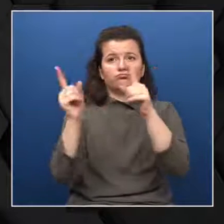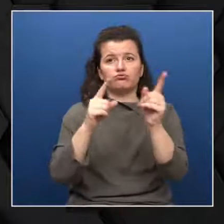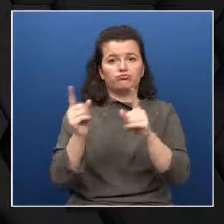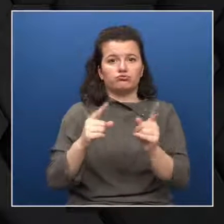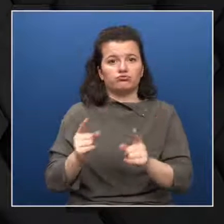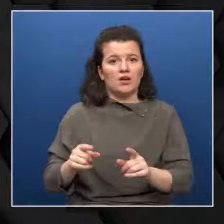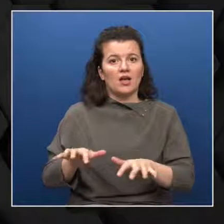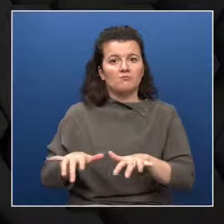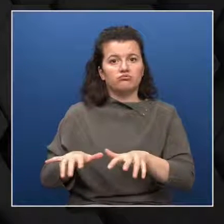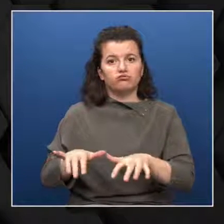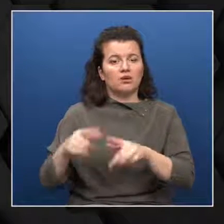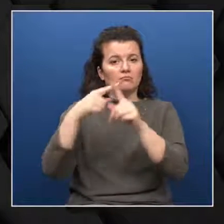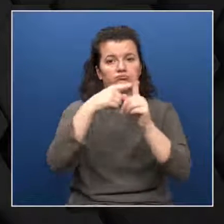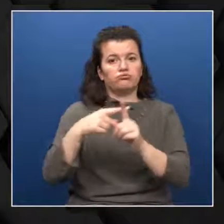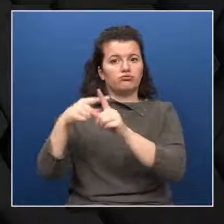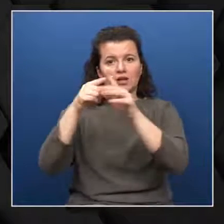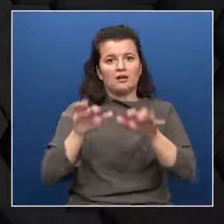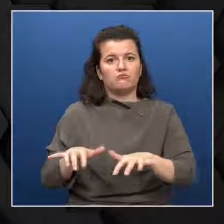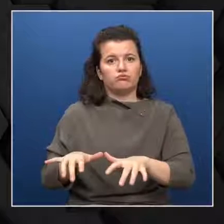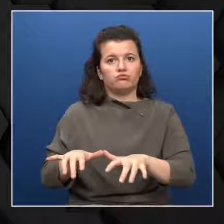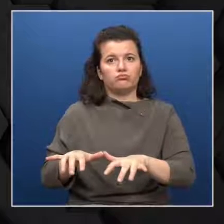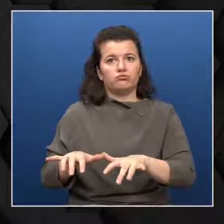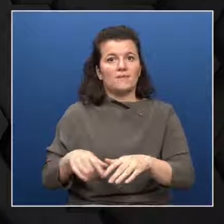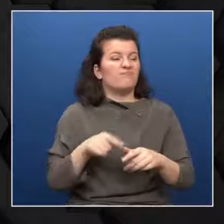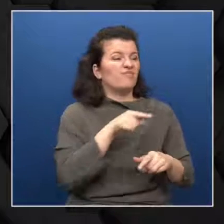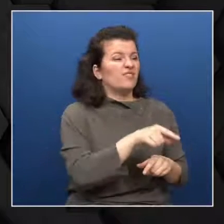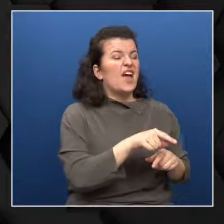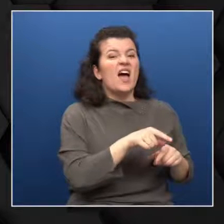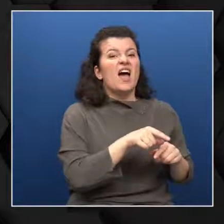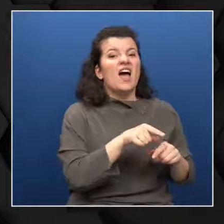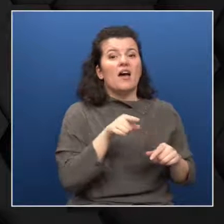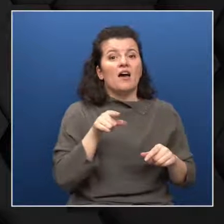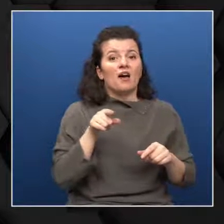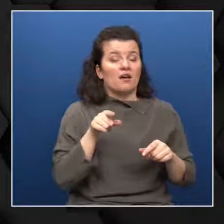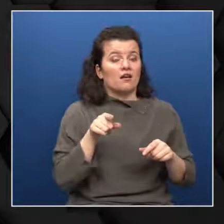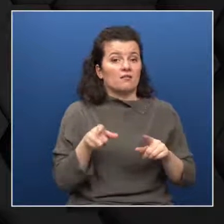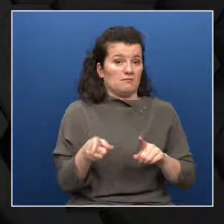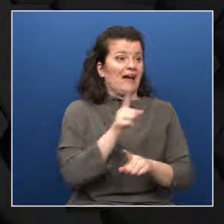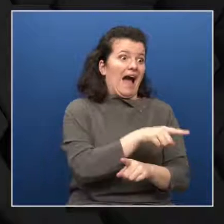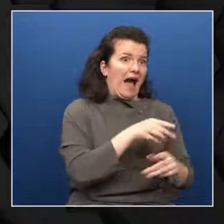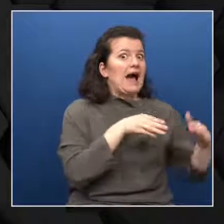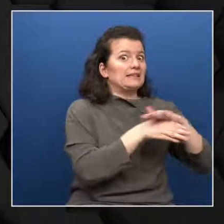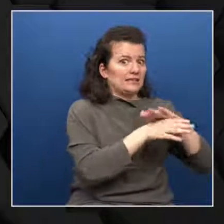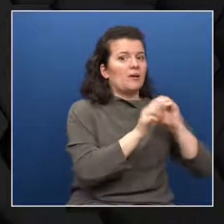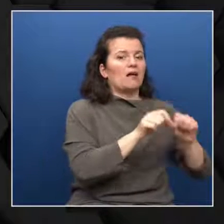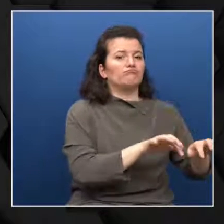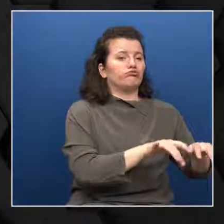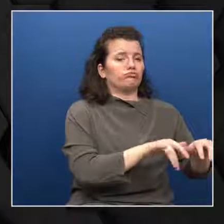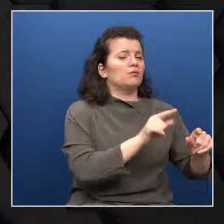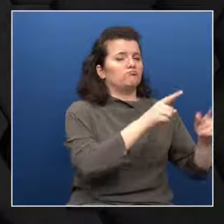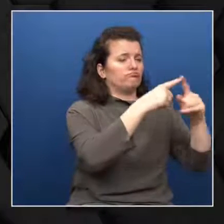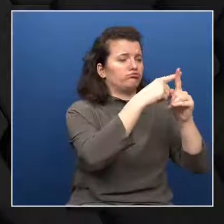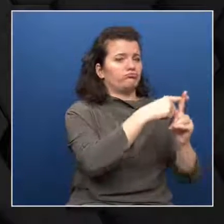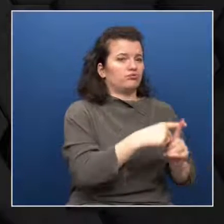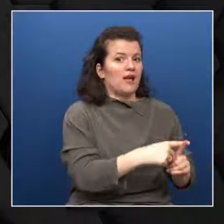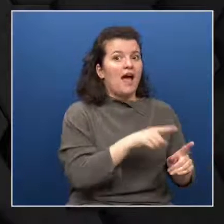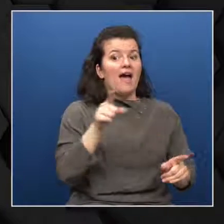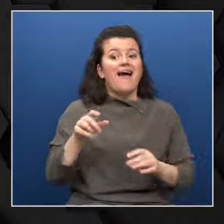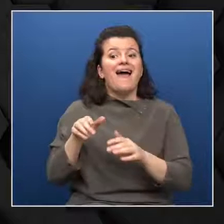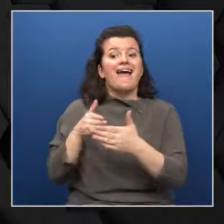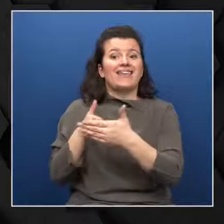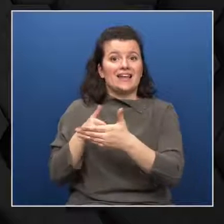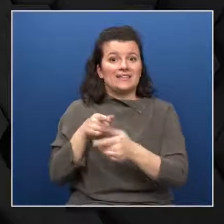website, and I click on here, and I click on tab stops, you can see it doesn't go anywhere. And I can take all of that and put